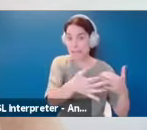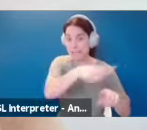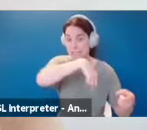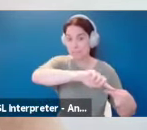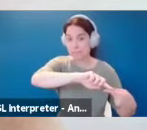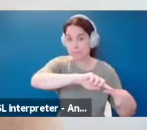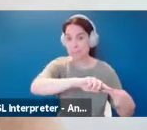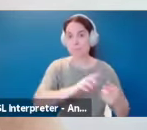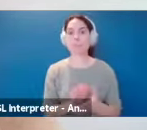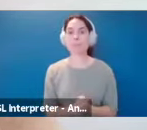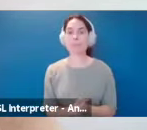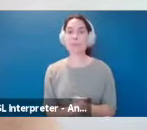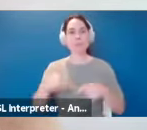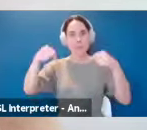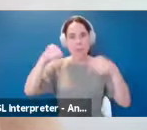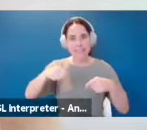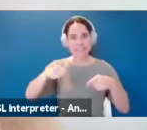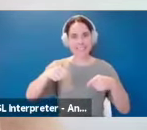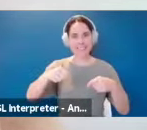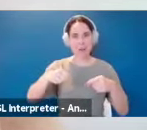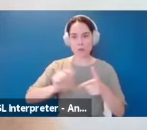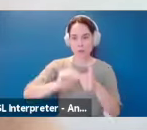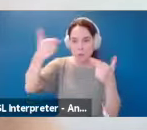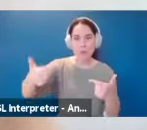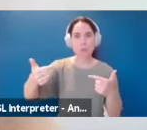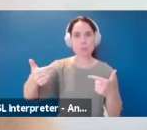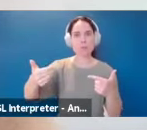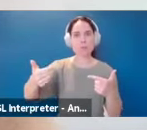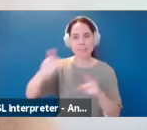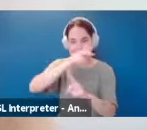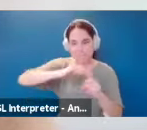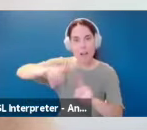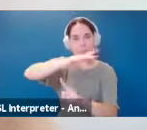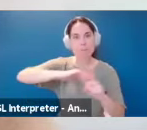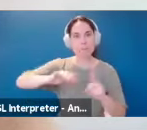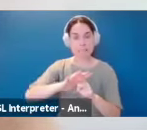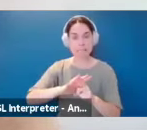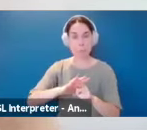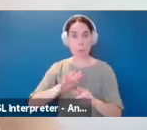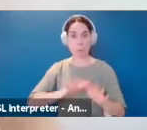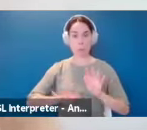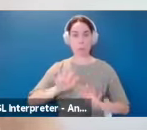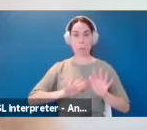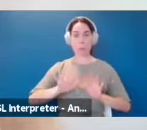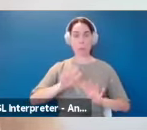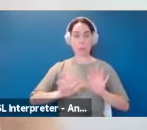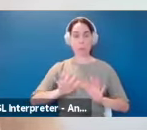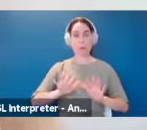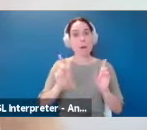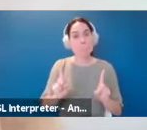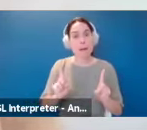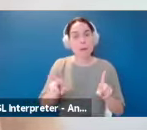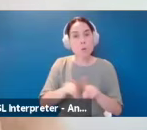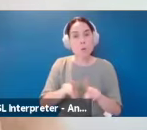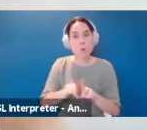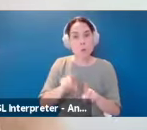here is a bit daunting. But of not to say anything, not to contribute to the conversation seems to be